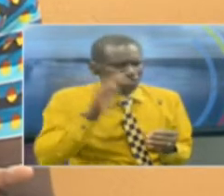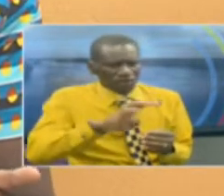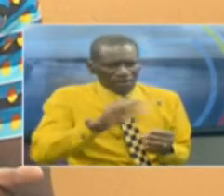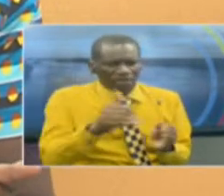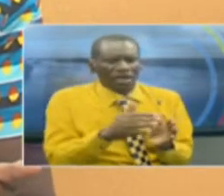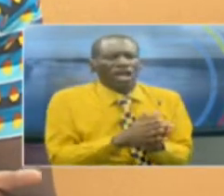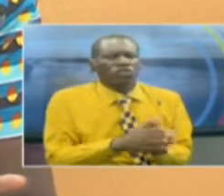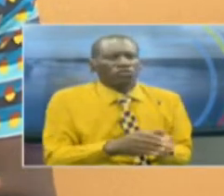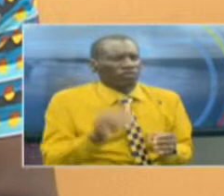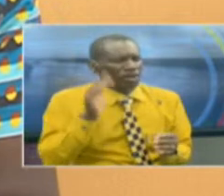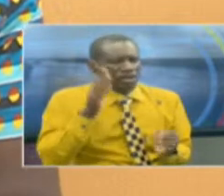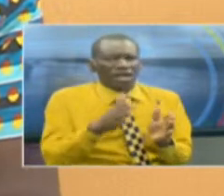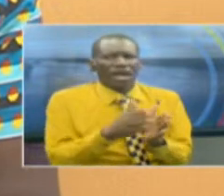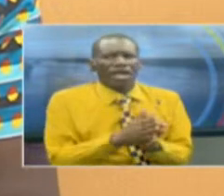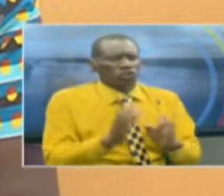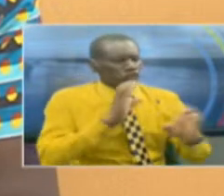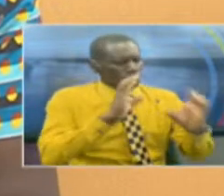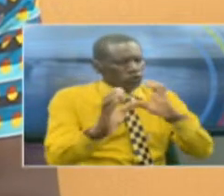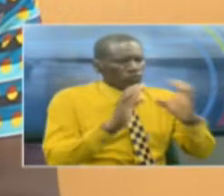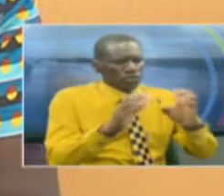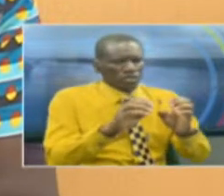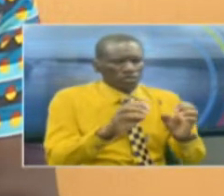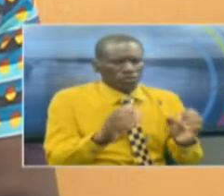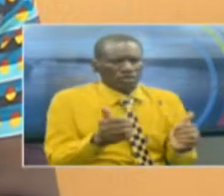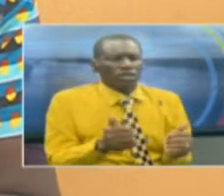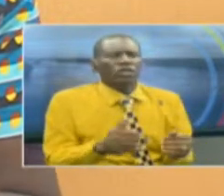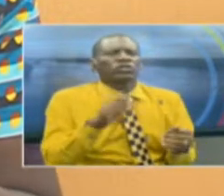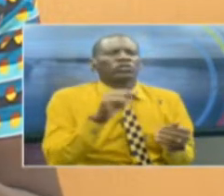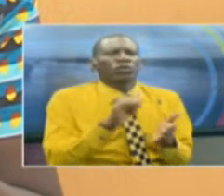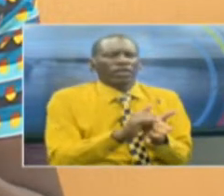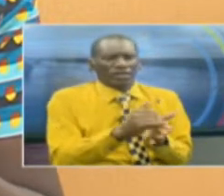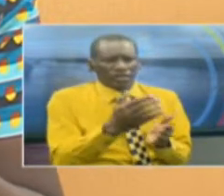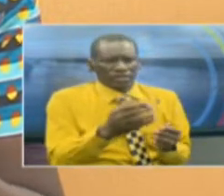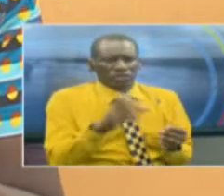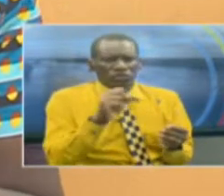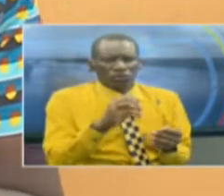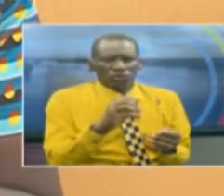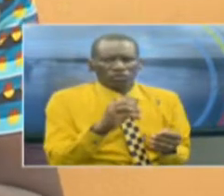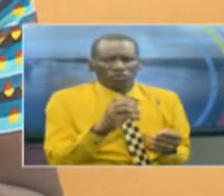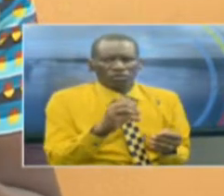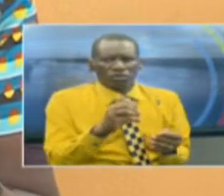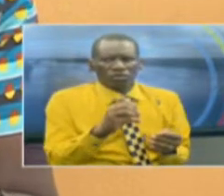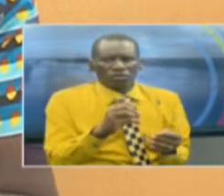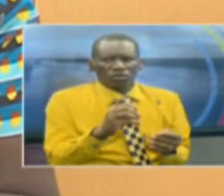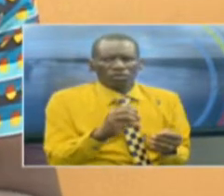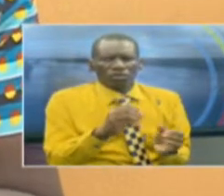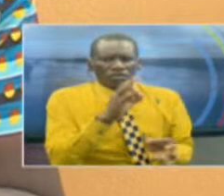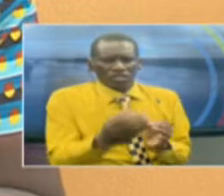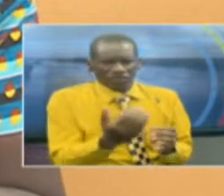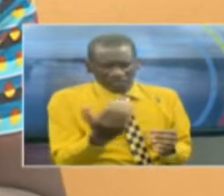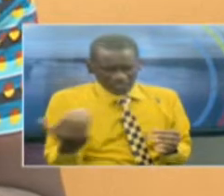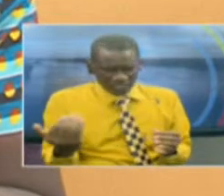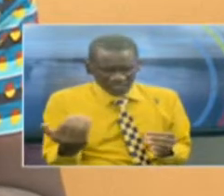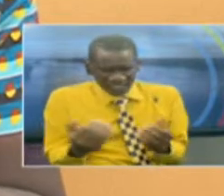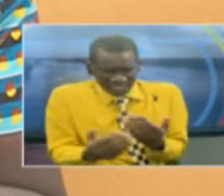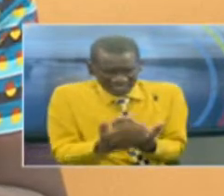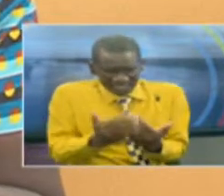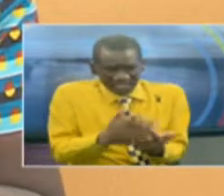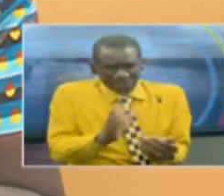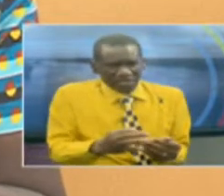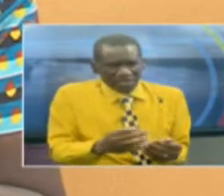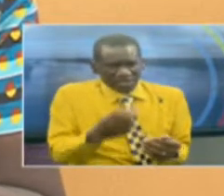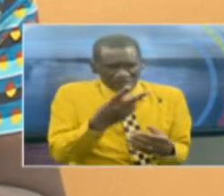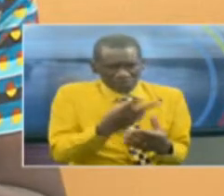be heard and to be communicated to. So the child, if the child received both trainings for